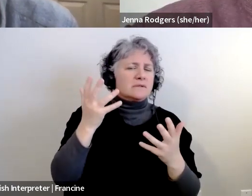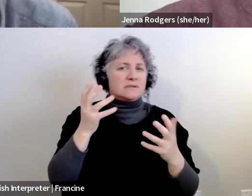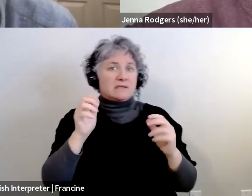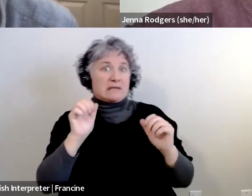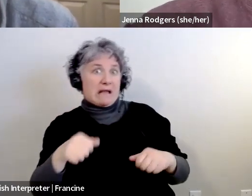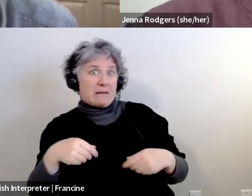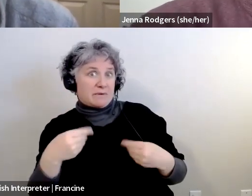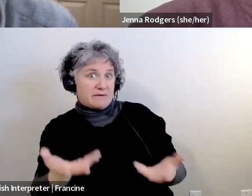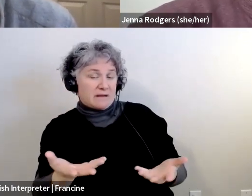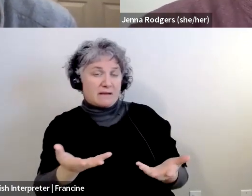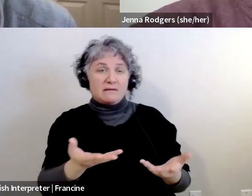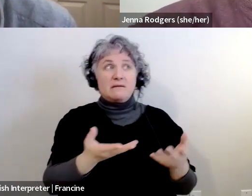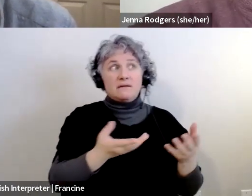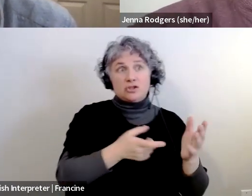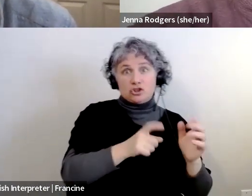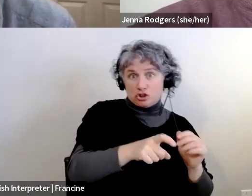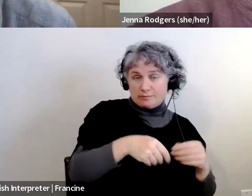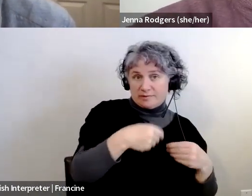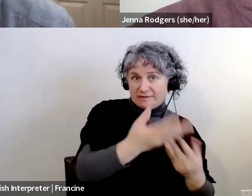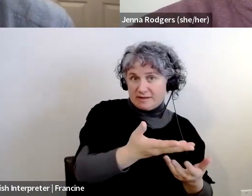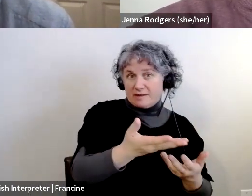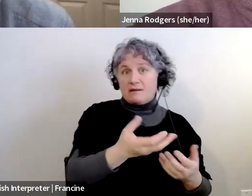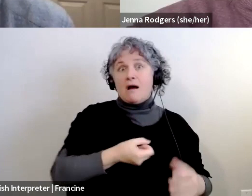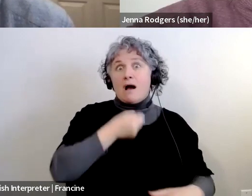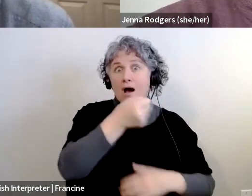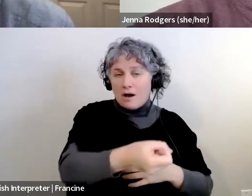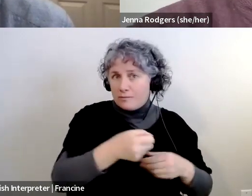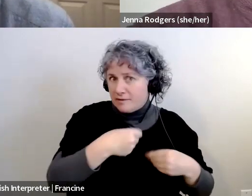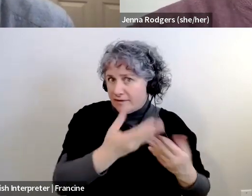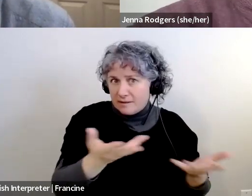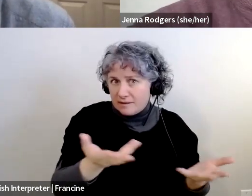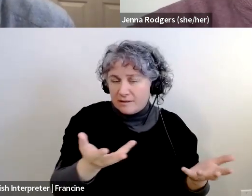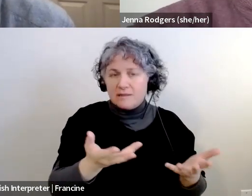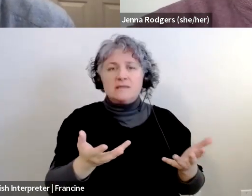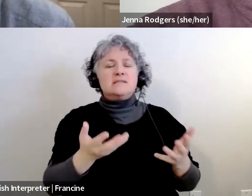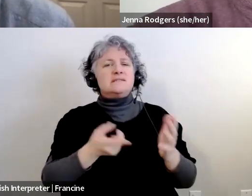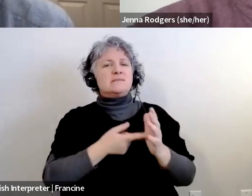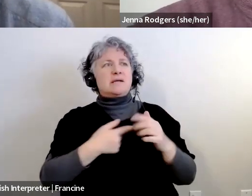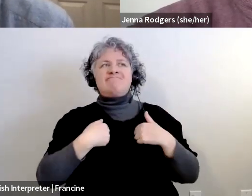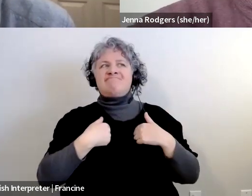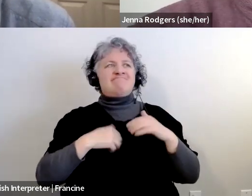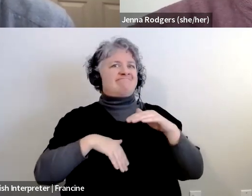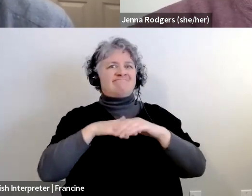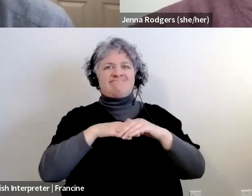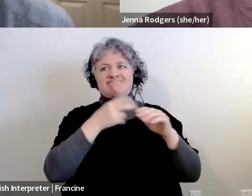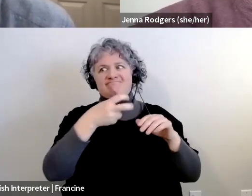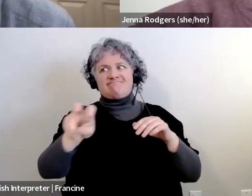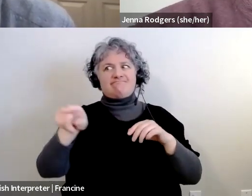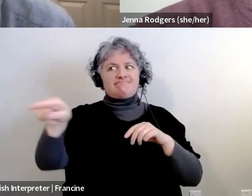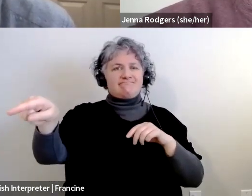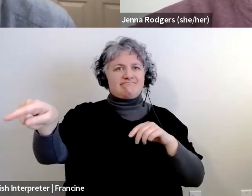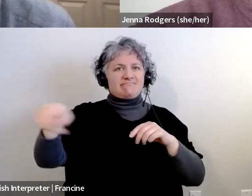each other. There are times when, again, referring folks to other supports is needed. This is about a